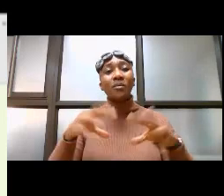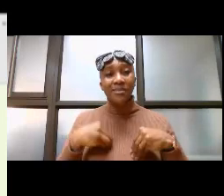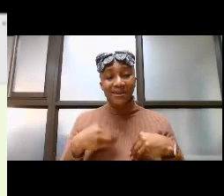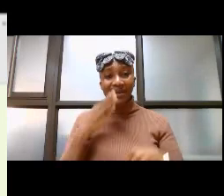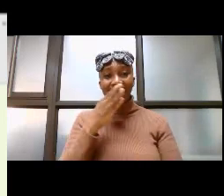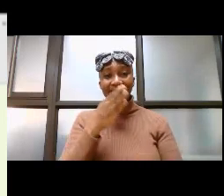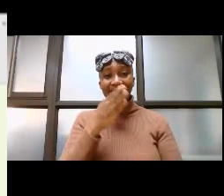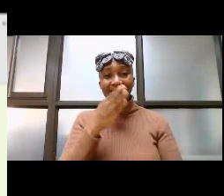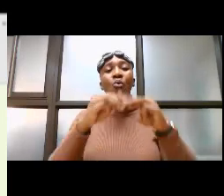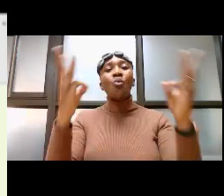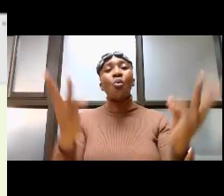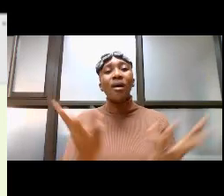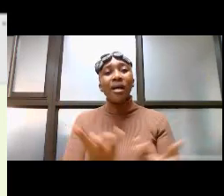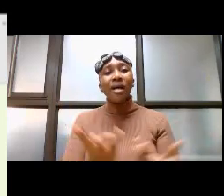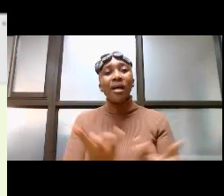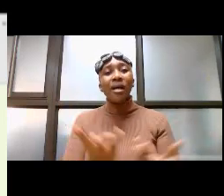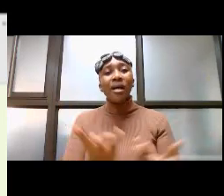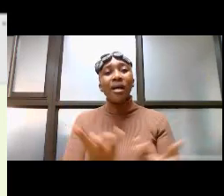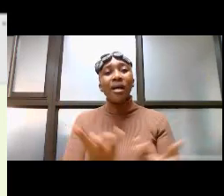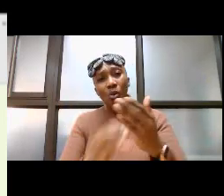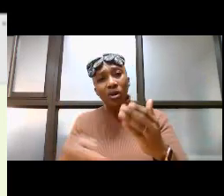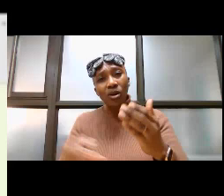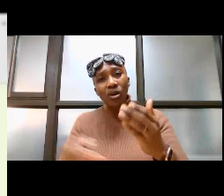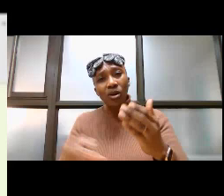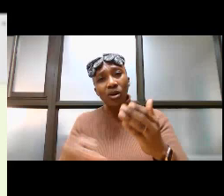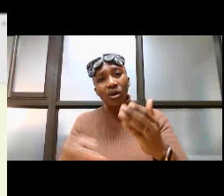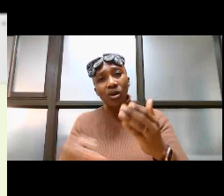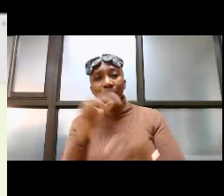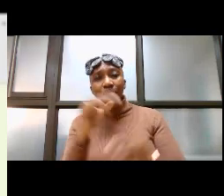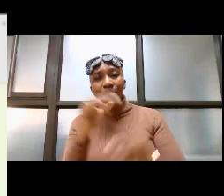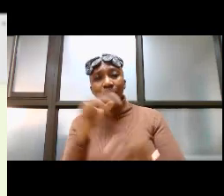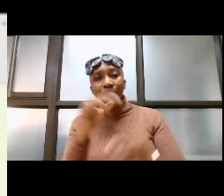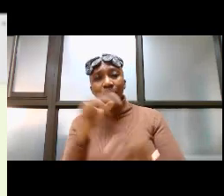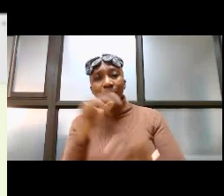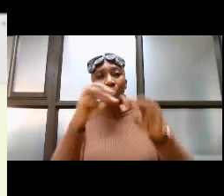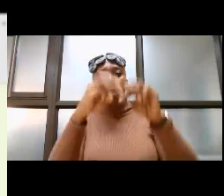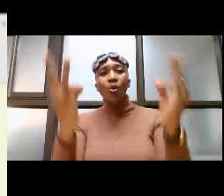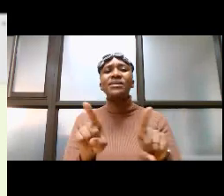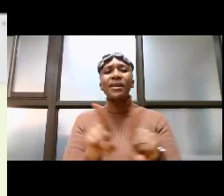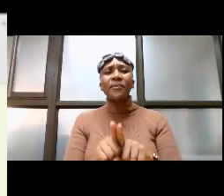how colonialism has shaped the world, has kind of